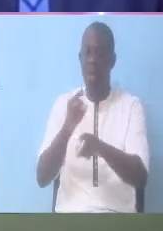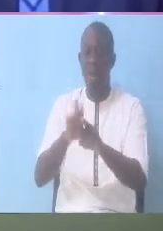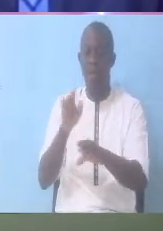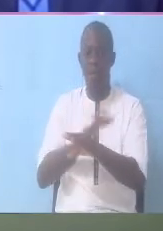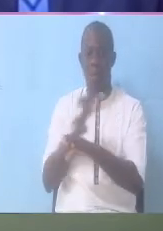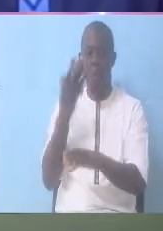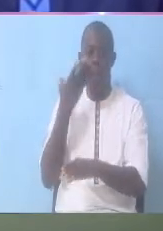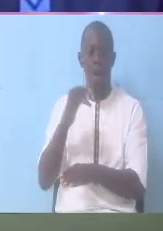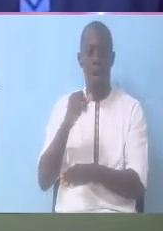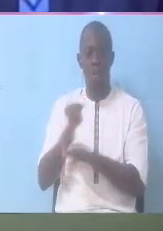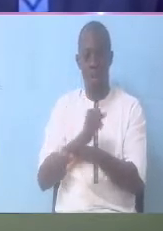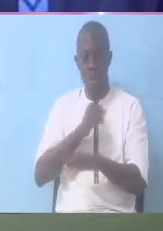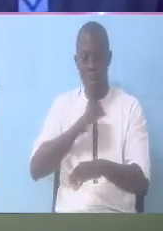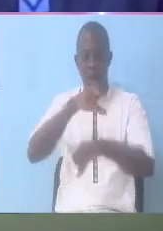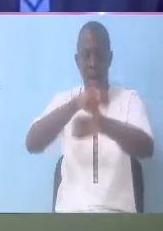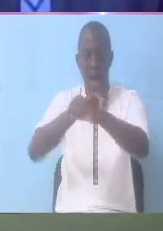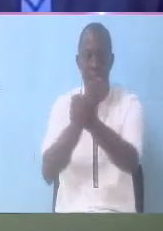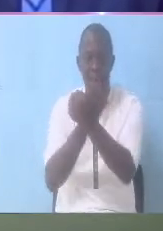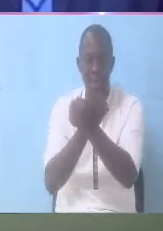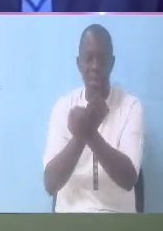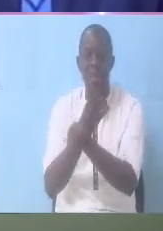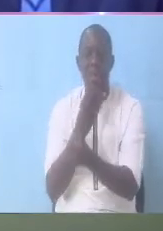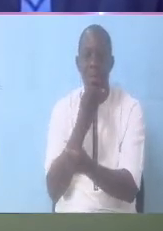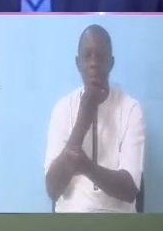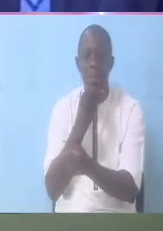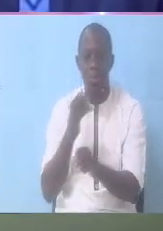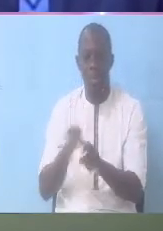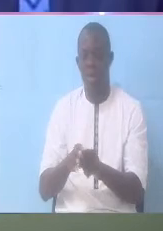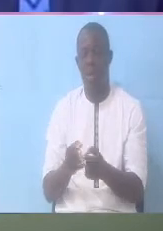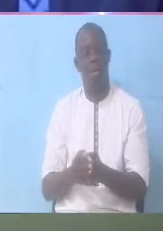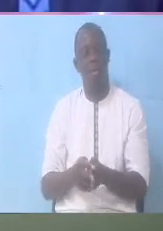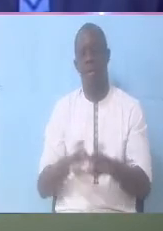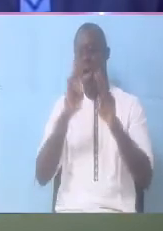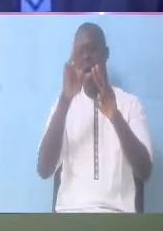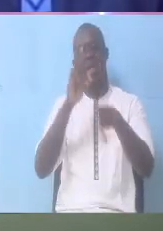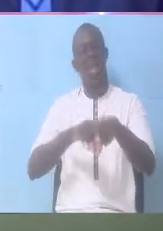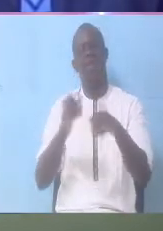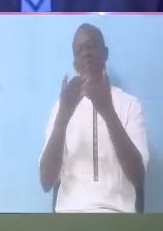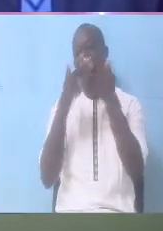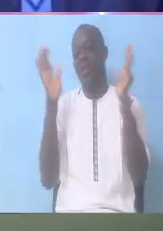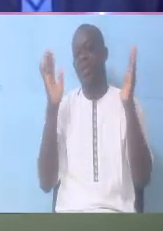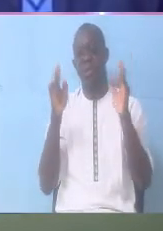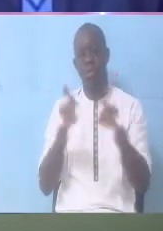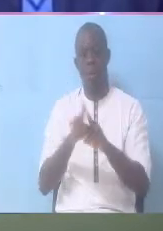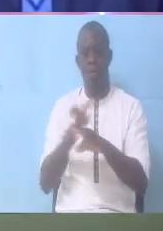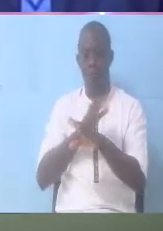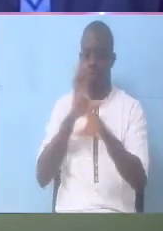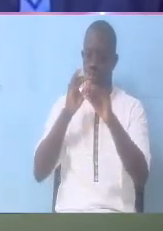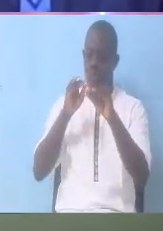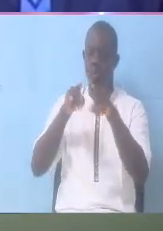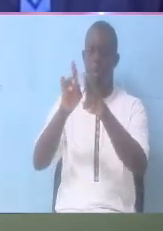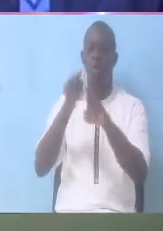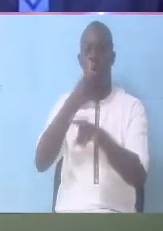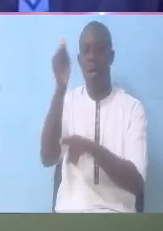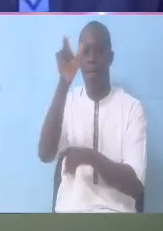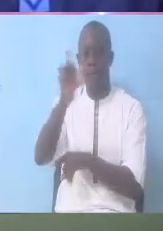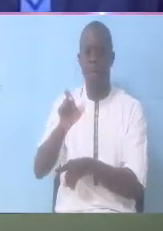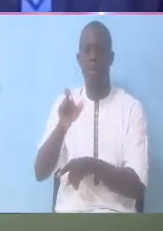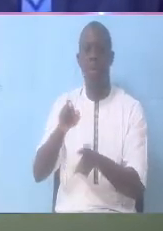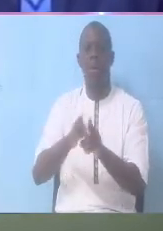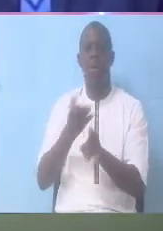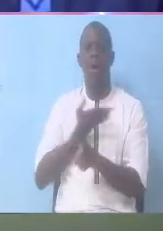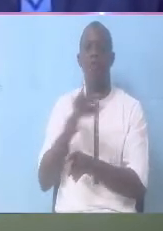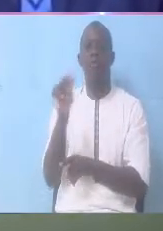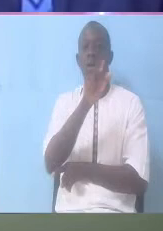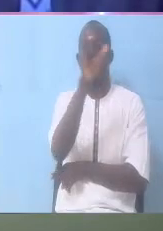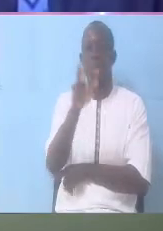because he was giving the advice, there'll come out a lady, let him, if that lady come out of campaign, he can let him do everything possible to make